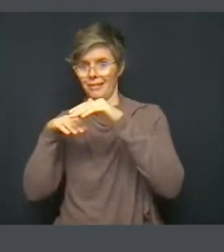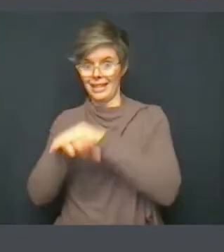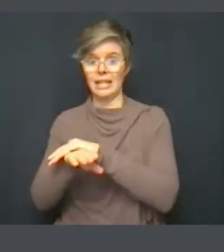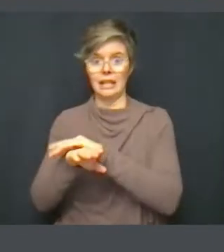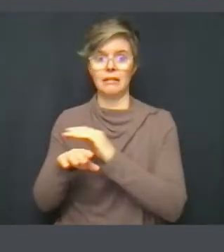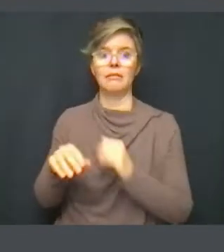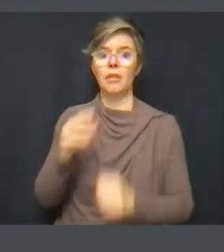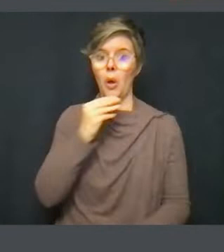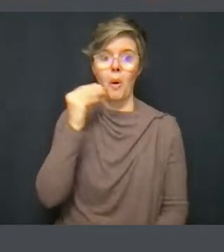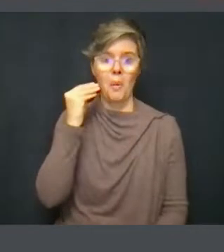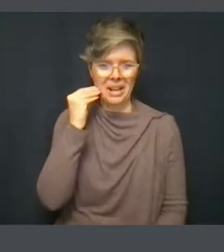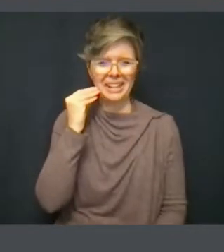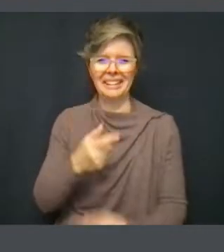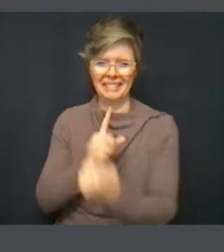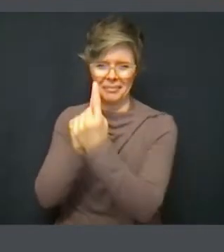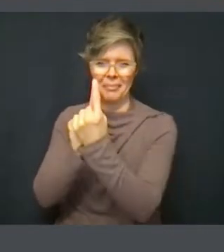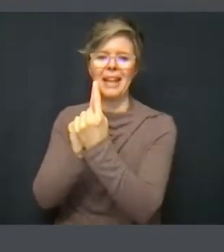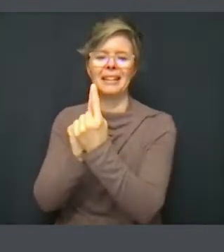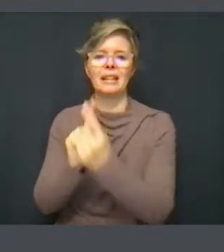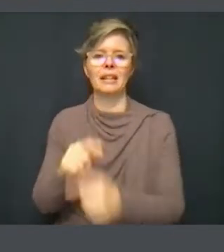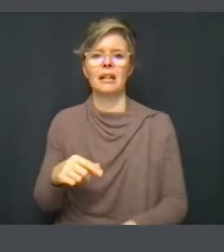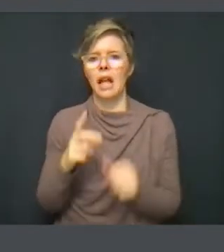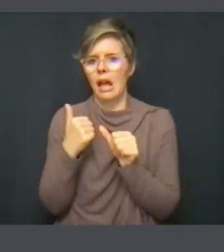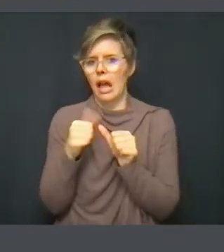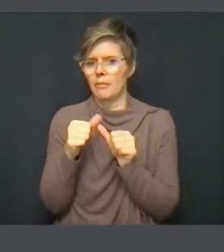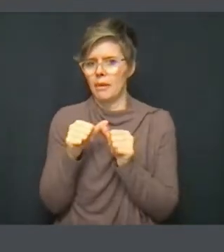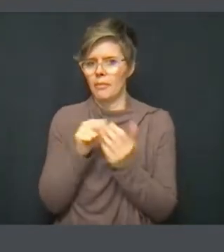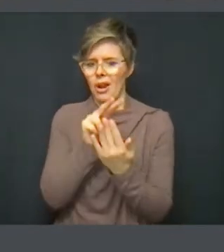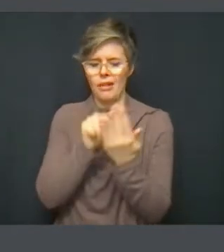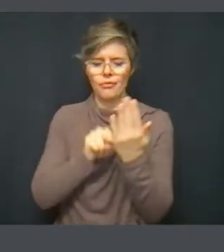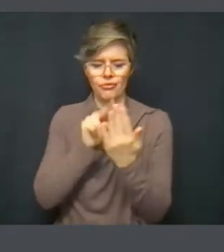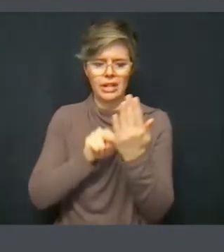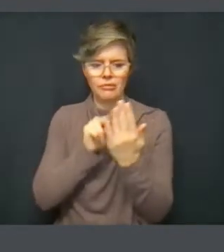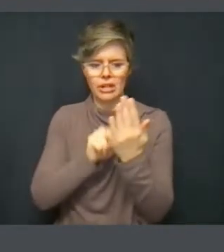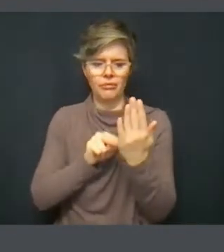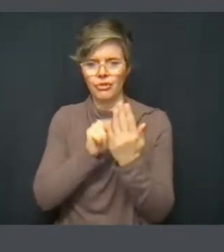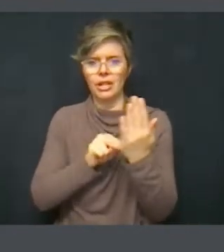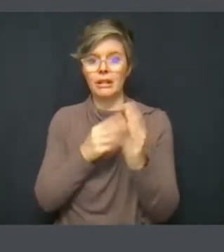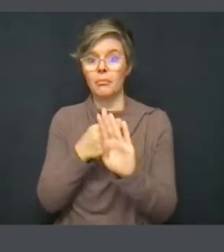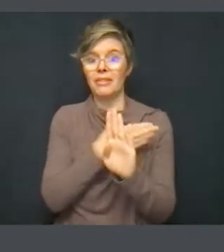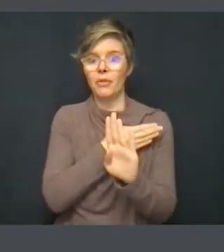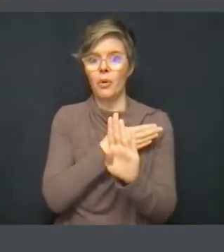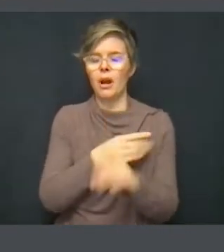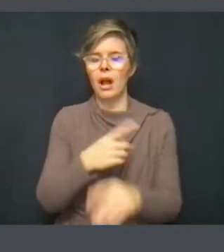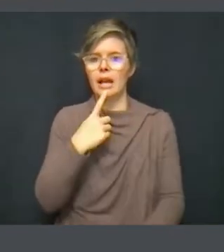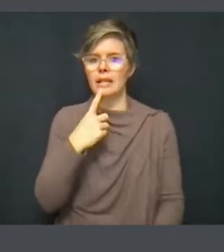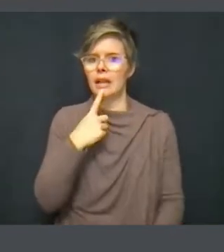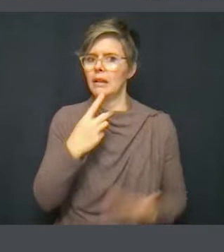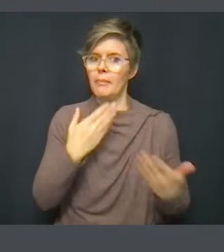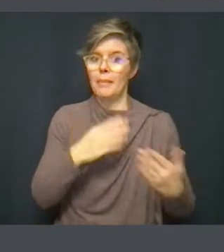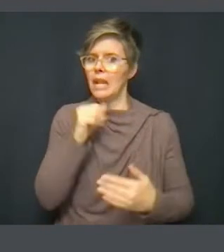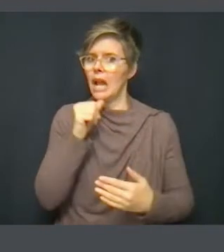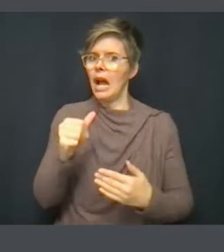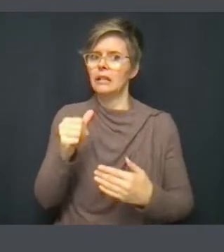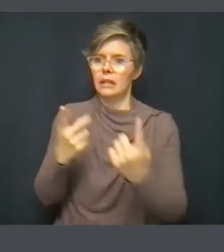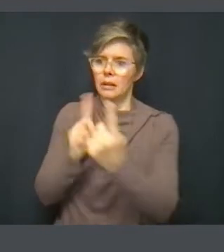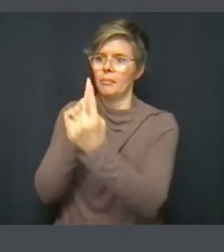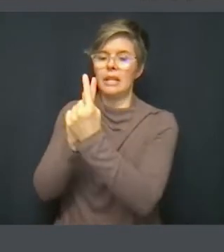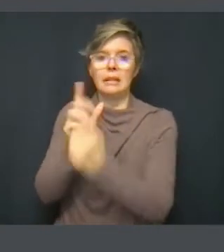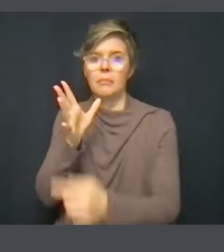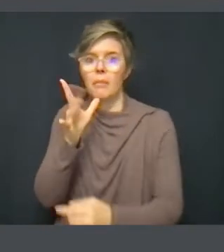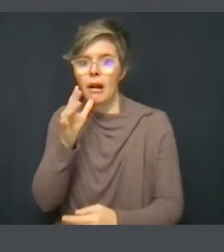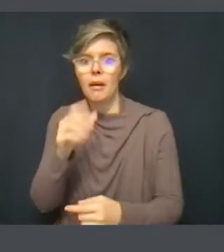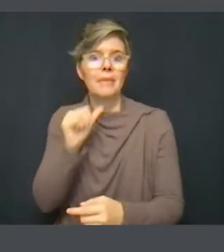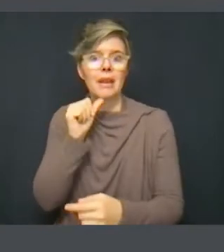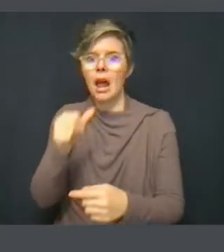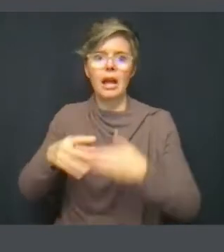I cannot necessarily assume that I'm going to like shake mom's hand because I'm a man and she's a woman, right? So I had to